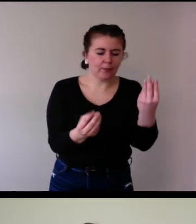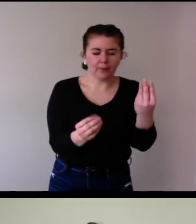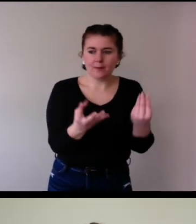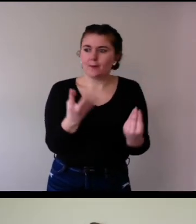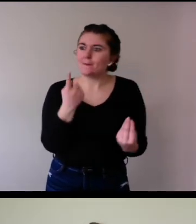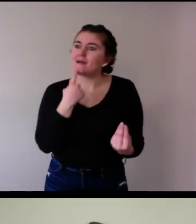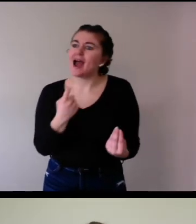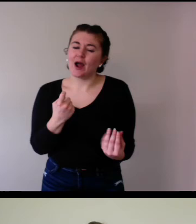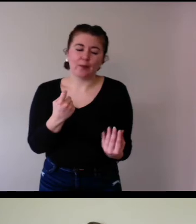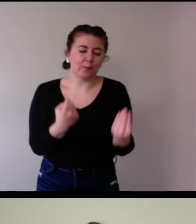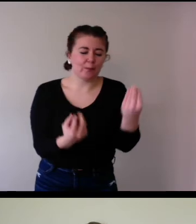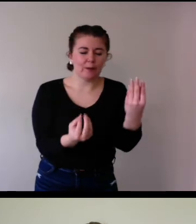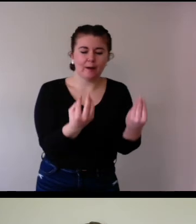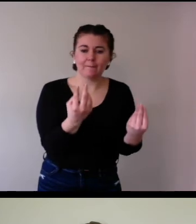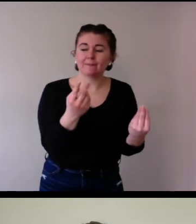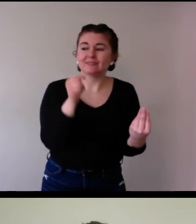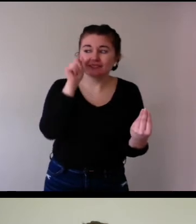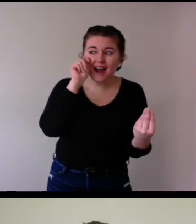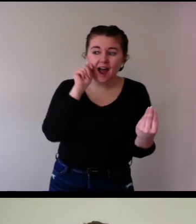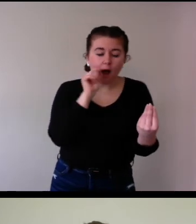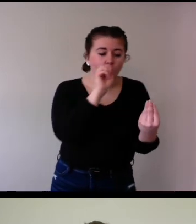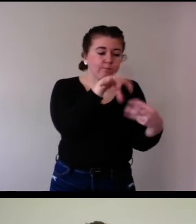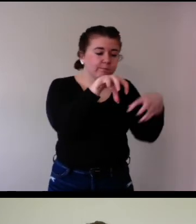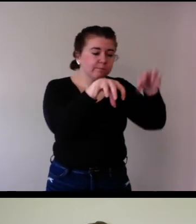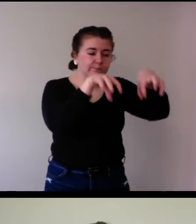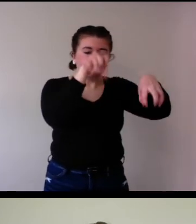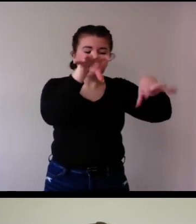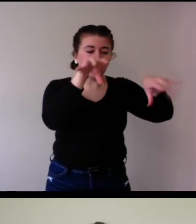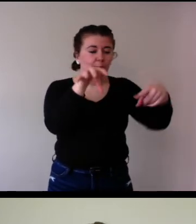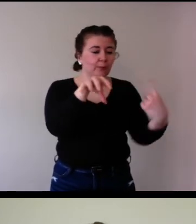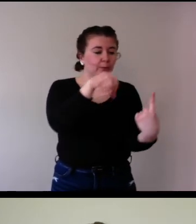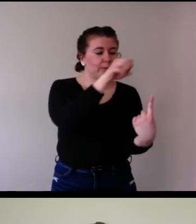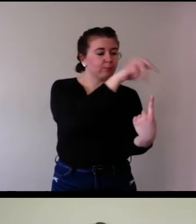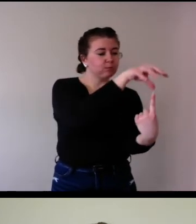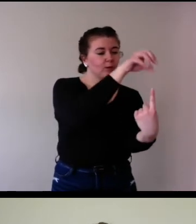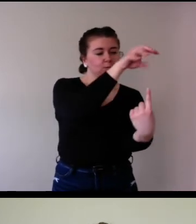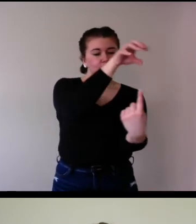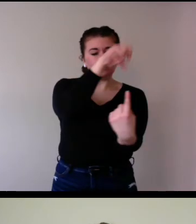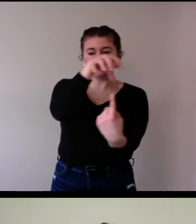red and poofs of tan.